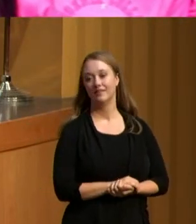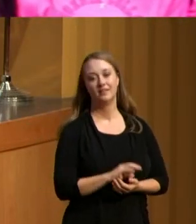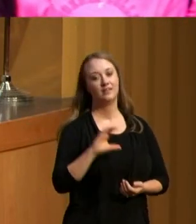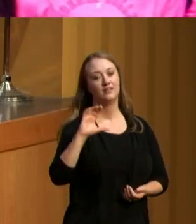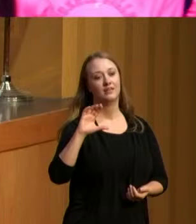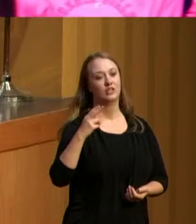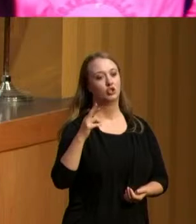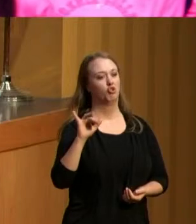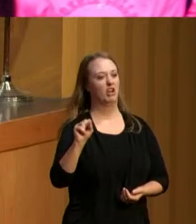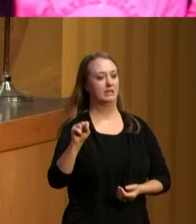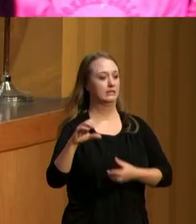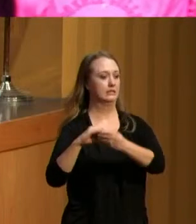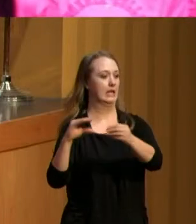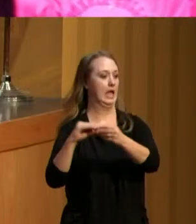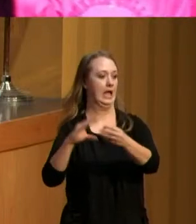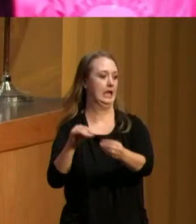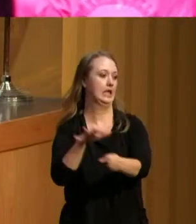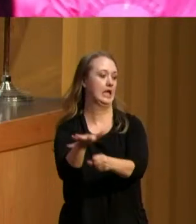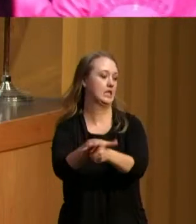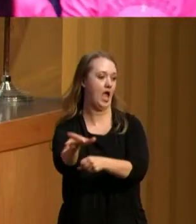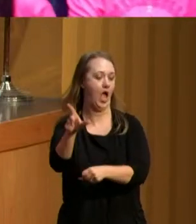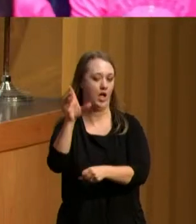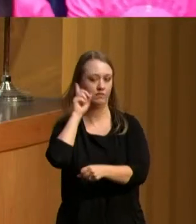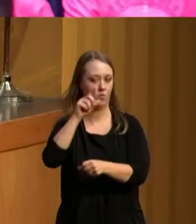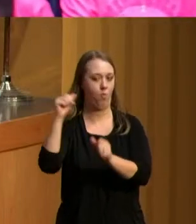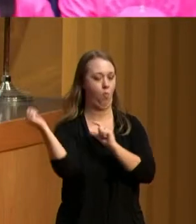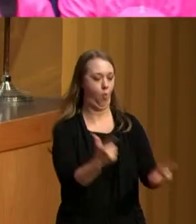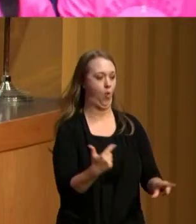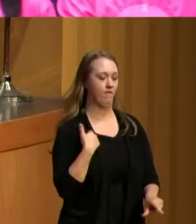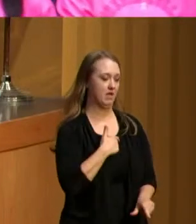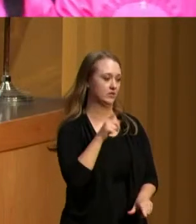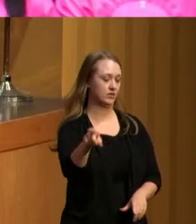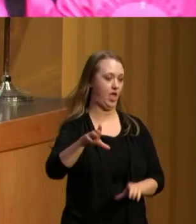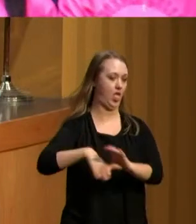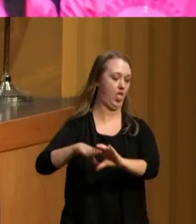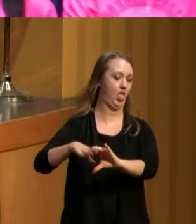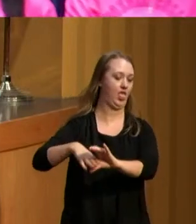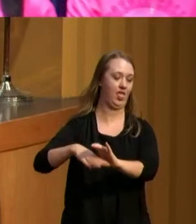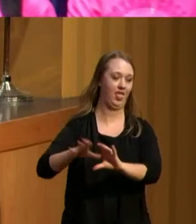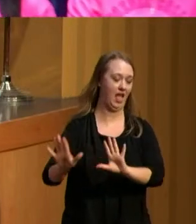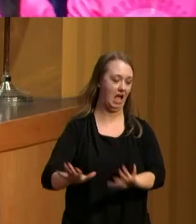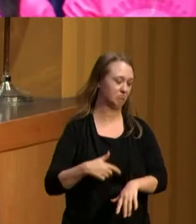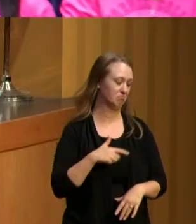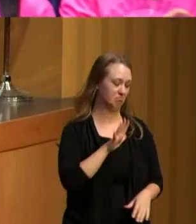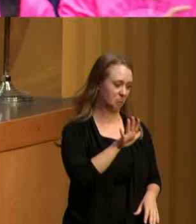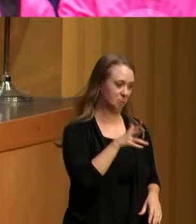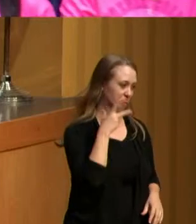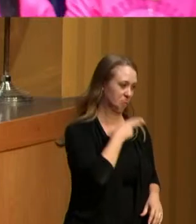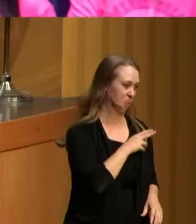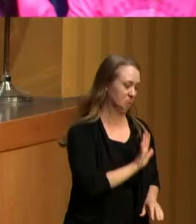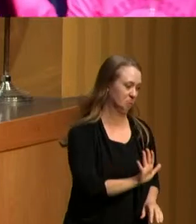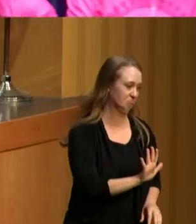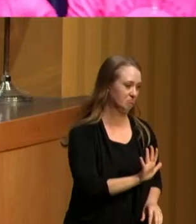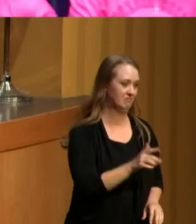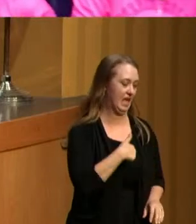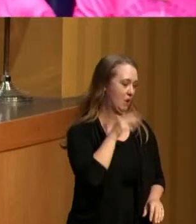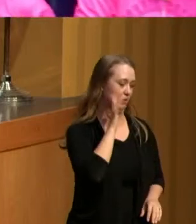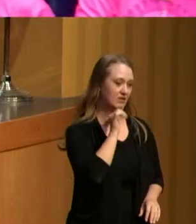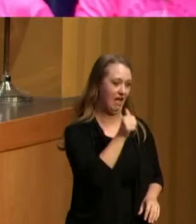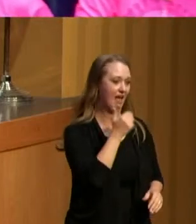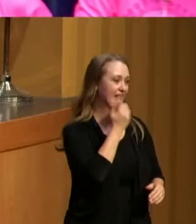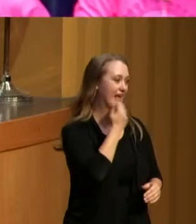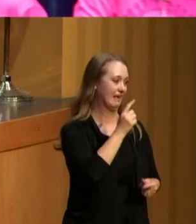enough to cover for all of us. So I'm not going to go, pardon me if I'm not going to go back and thank everybody, but thank